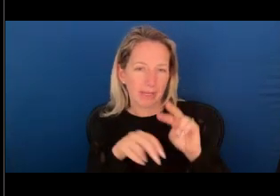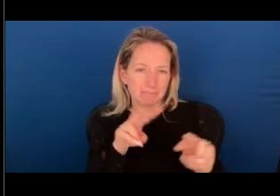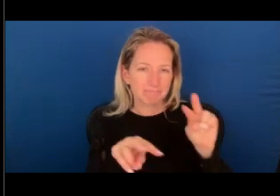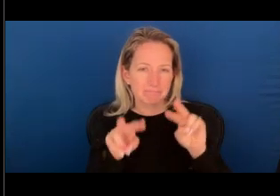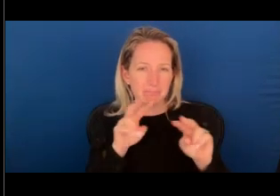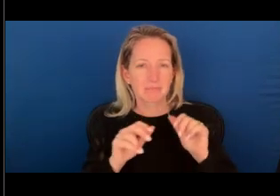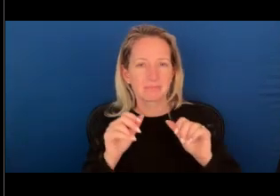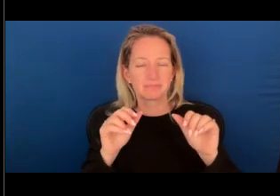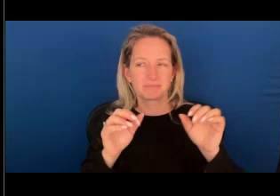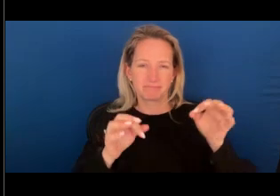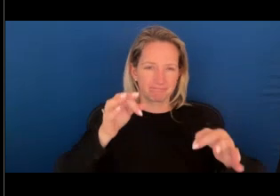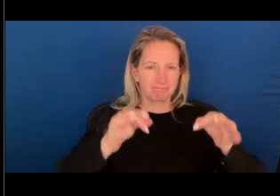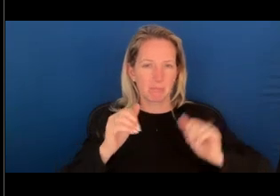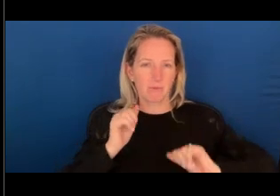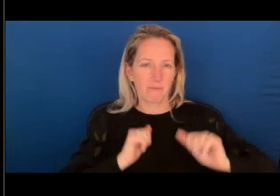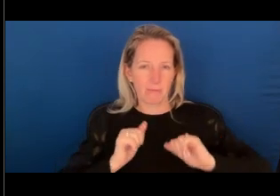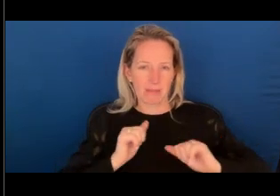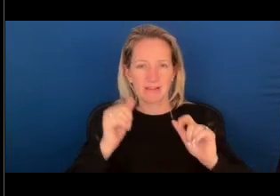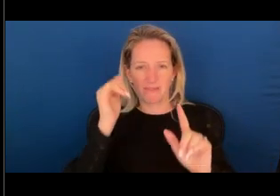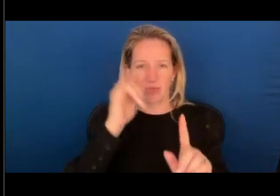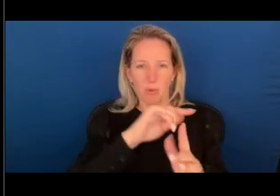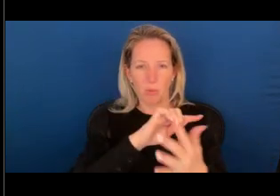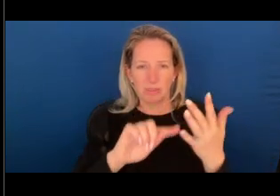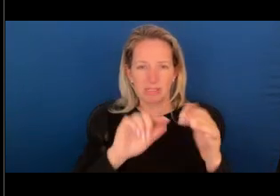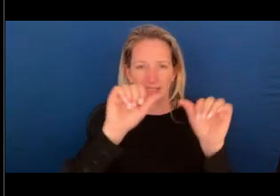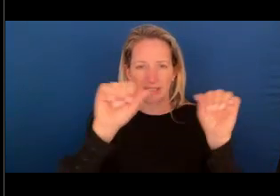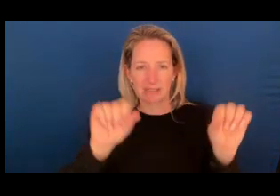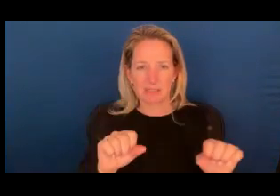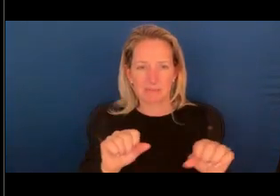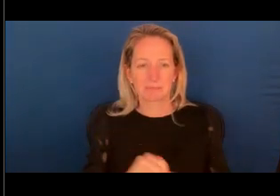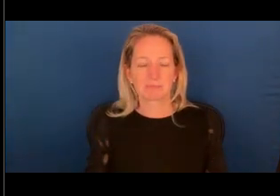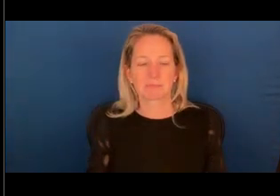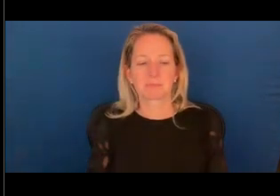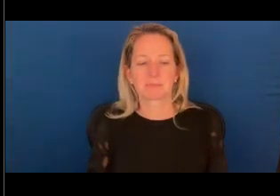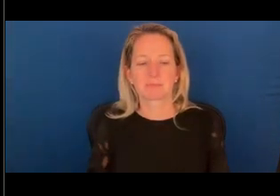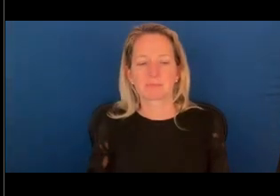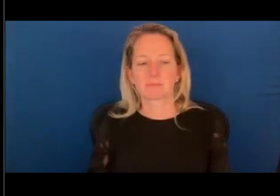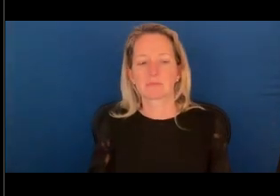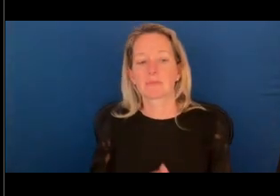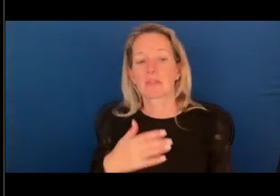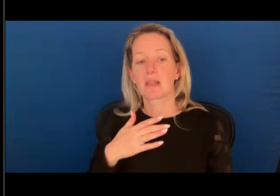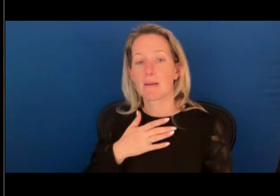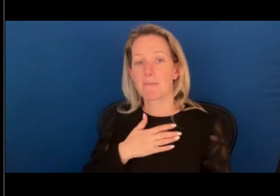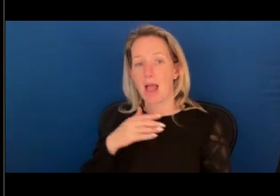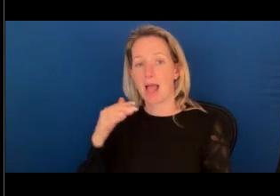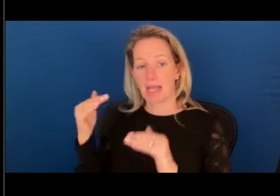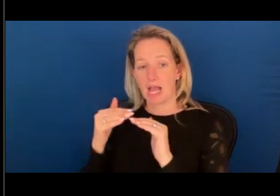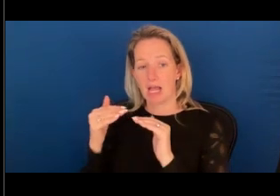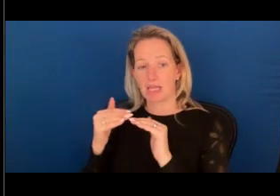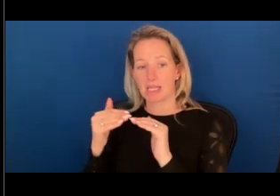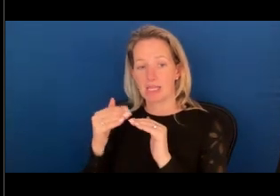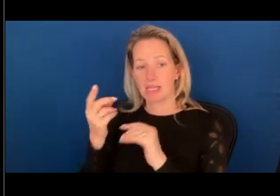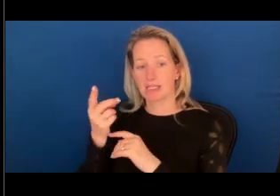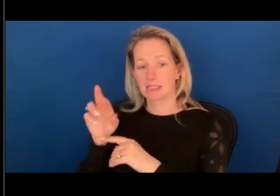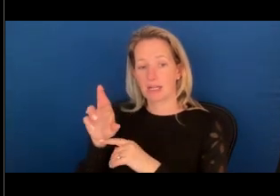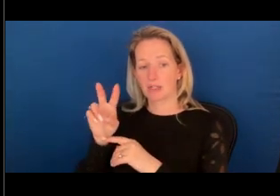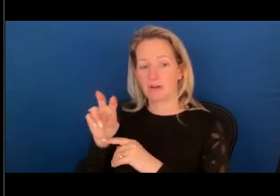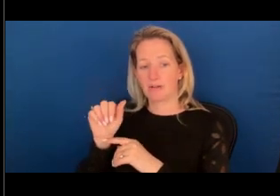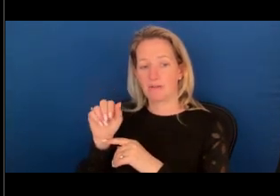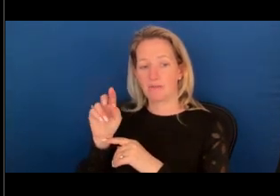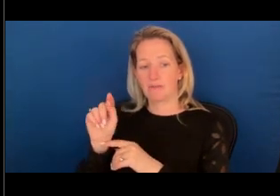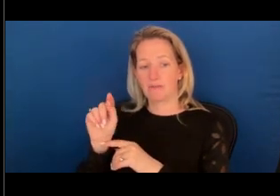slide, please. One of my colleagues, Dr. Vatanka, is also putting together bench scale and column scale